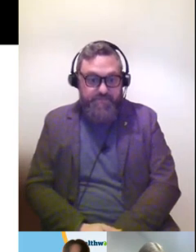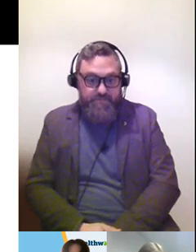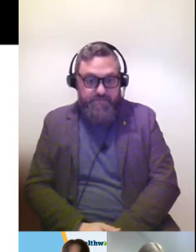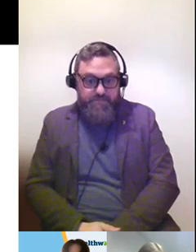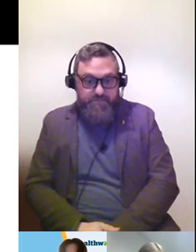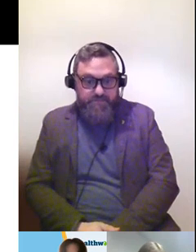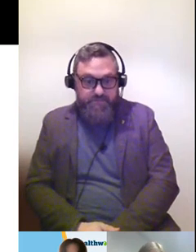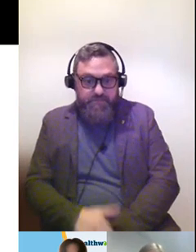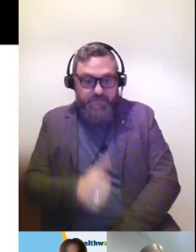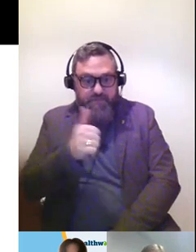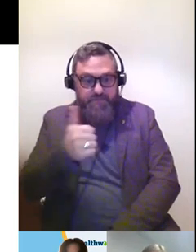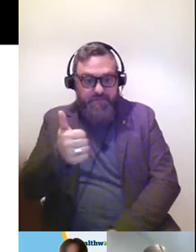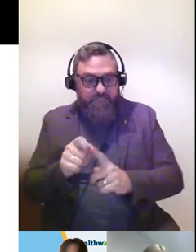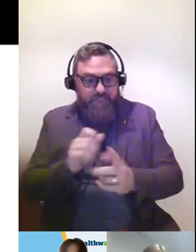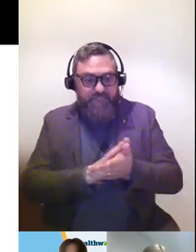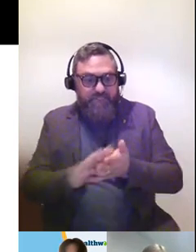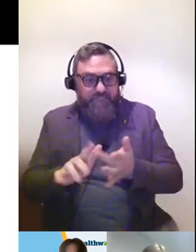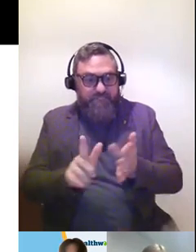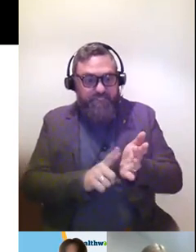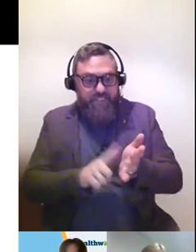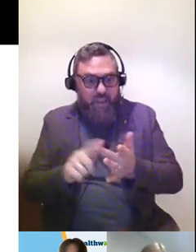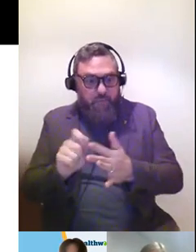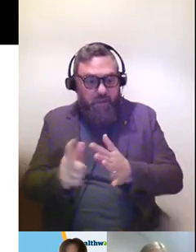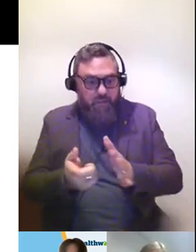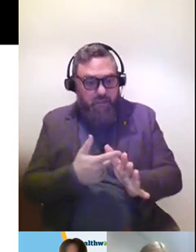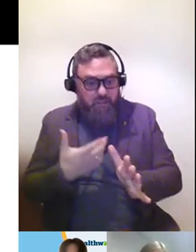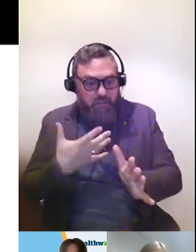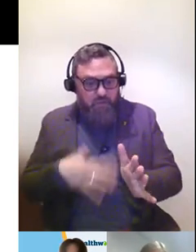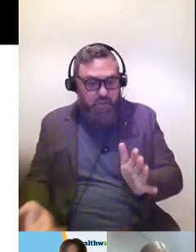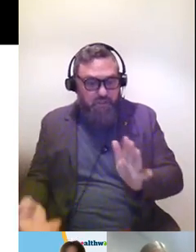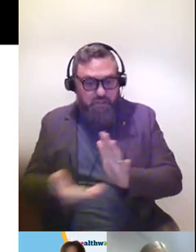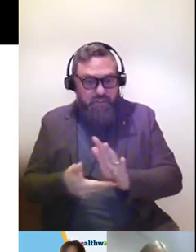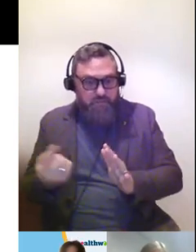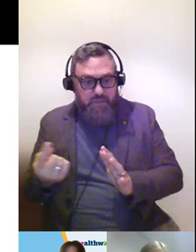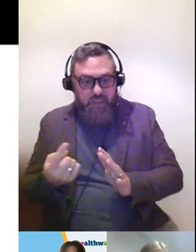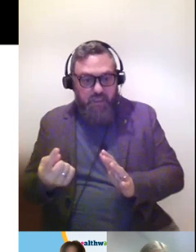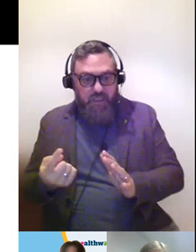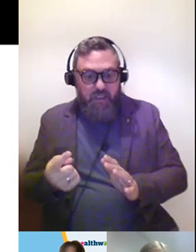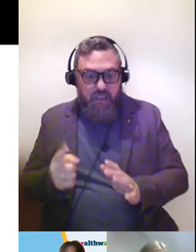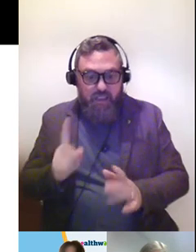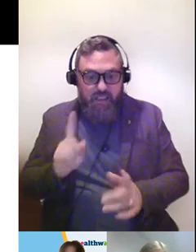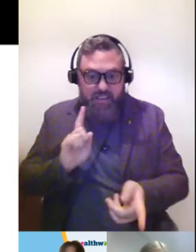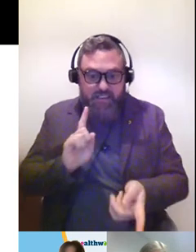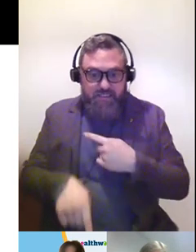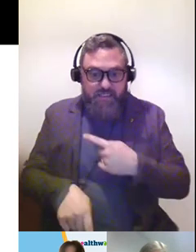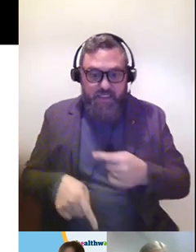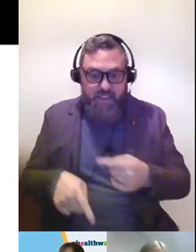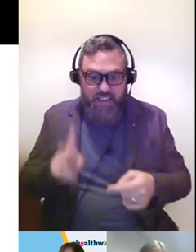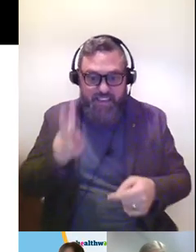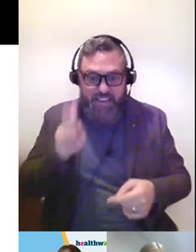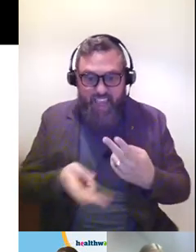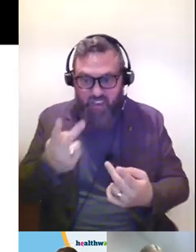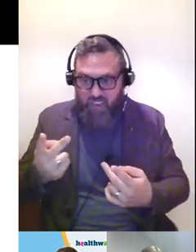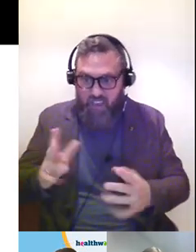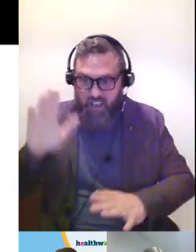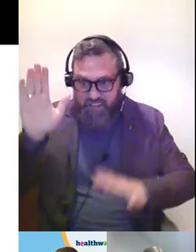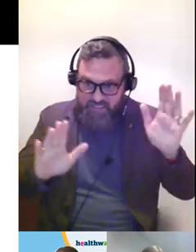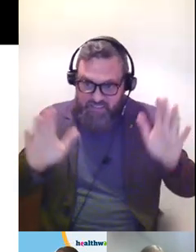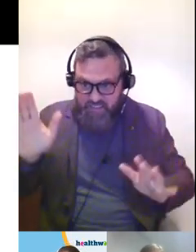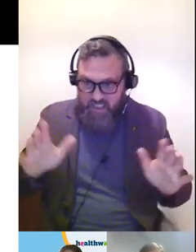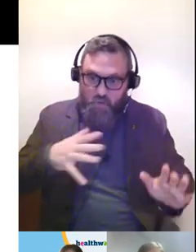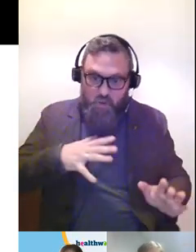Okay, and Philippa, did you want to come in there? Yeah, I'll come in briefly because I can see other hands up and very keen to hear